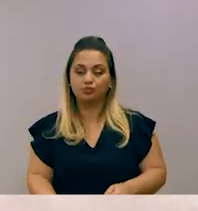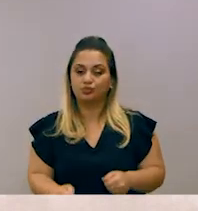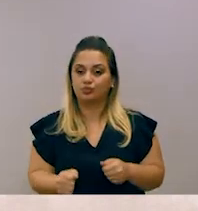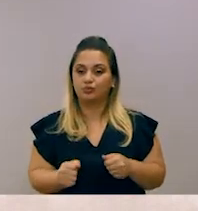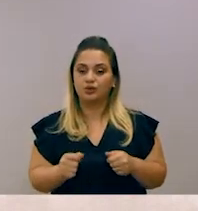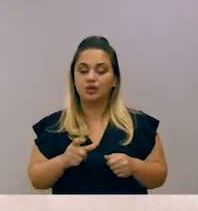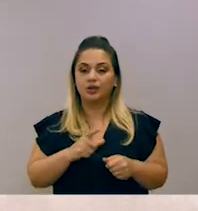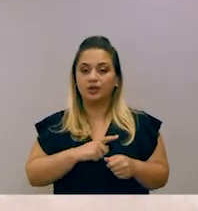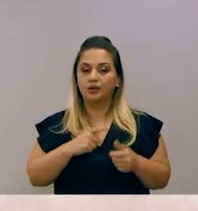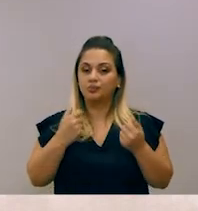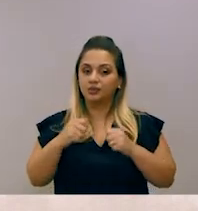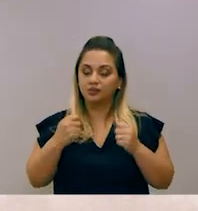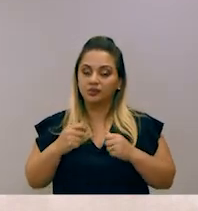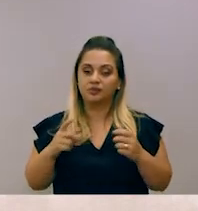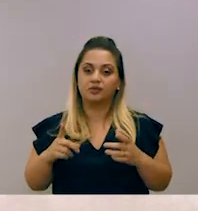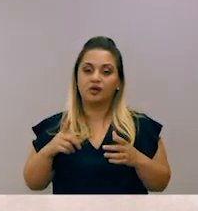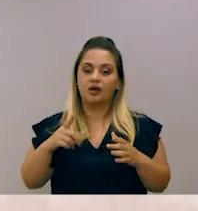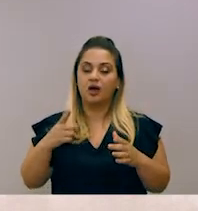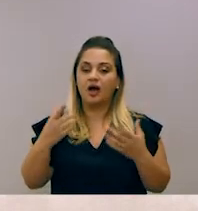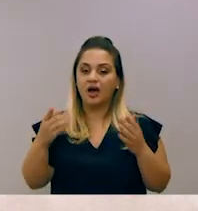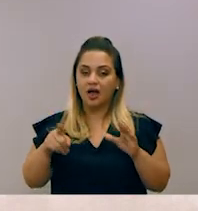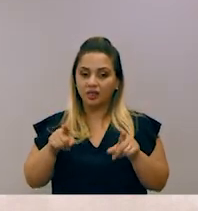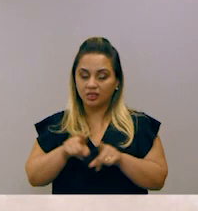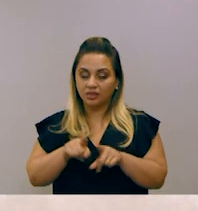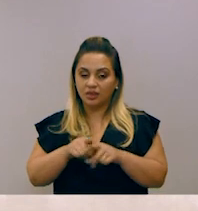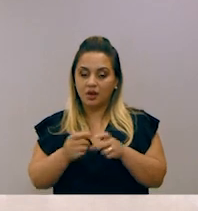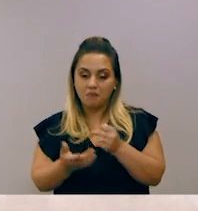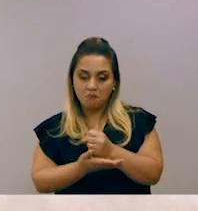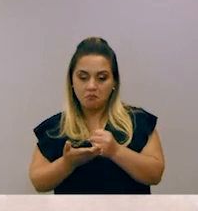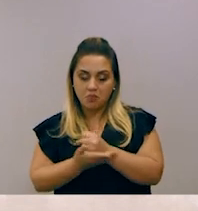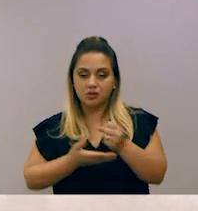elements to this document, including the legal